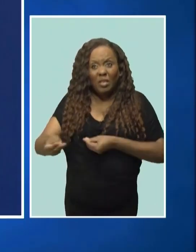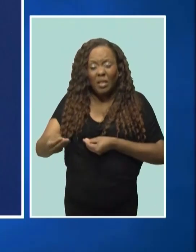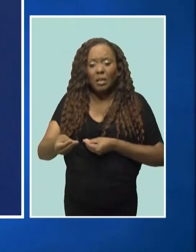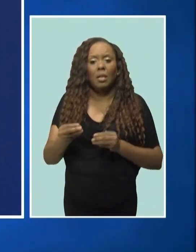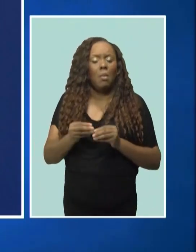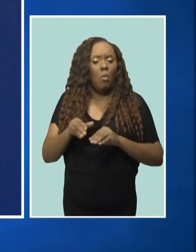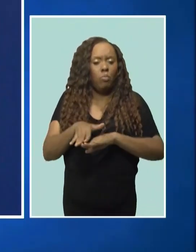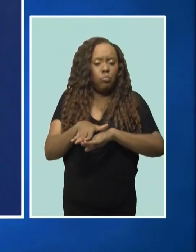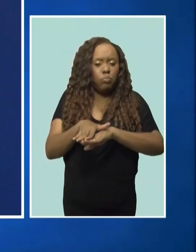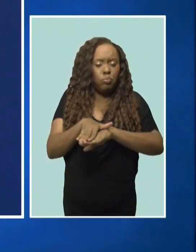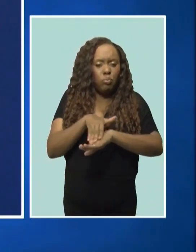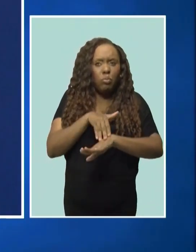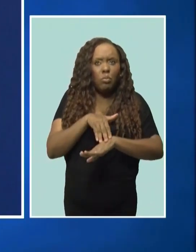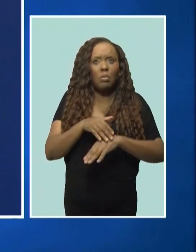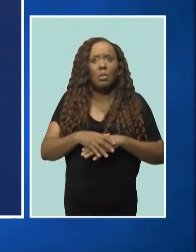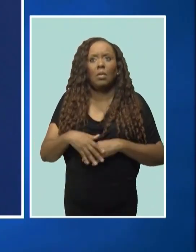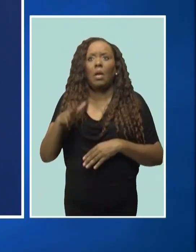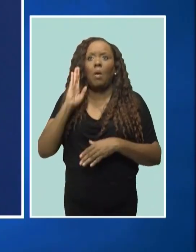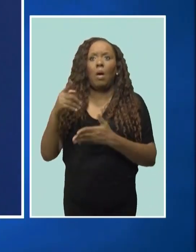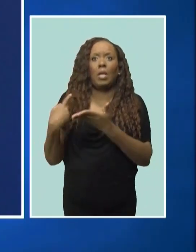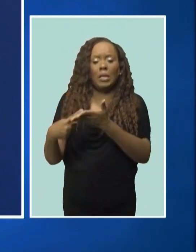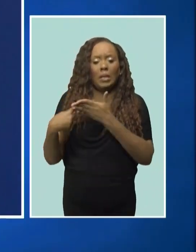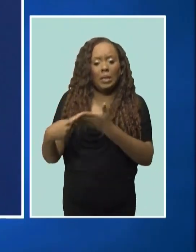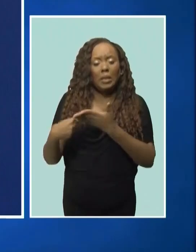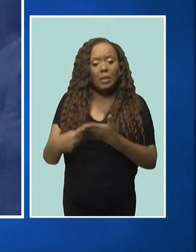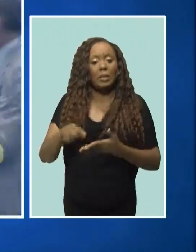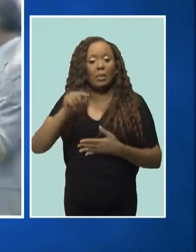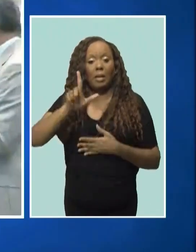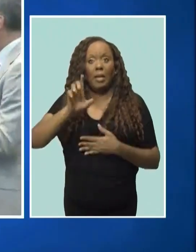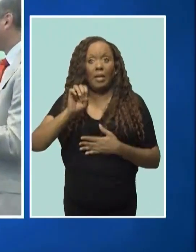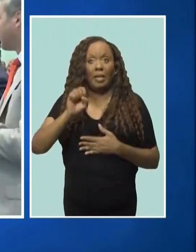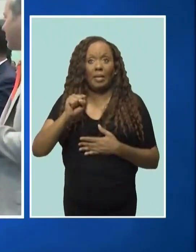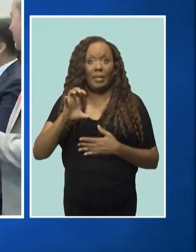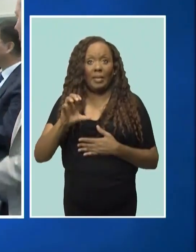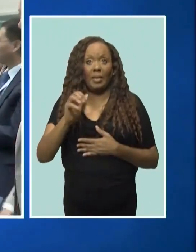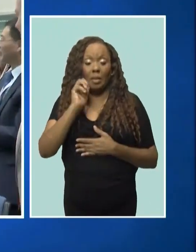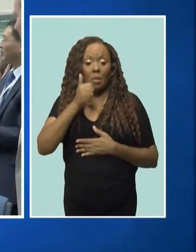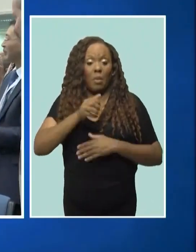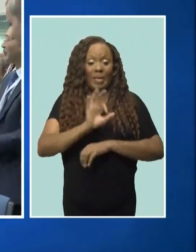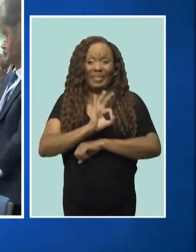themselves. Discussions continue at the Lloyd Erskine Sandiford Center tomorrow at 9